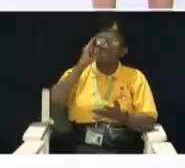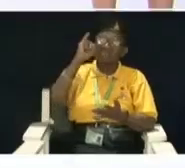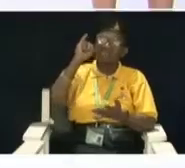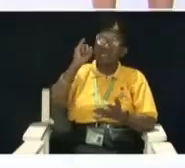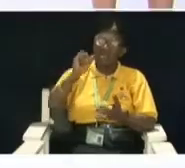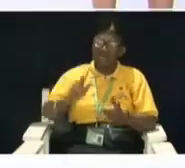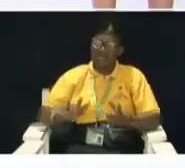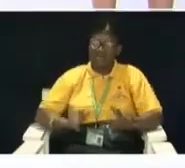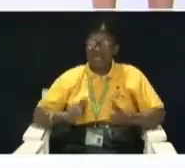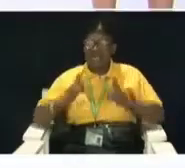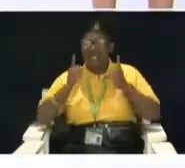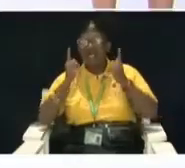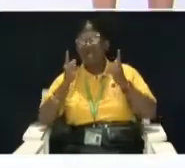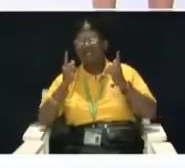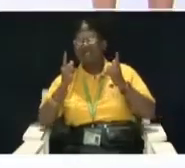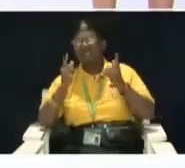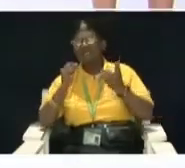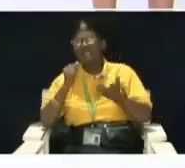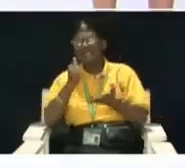Amen.